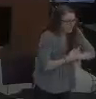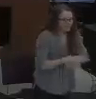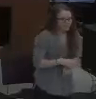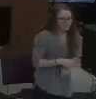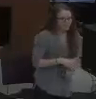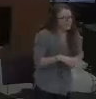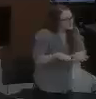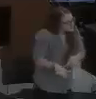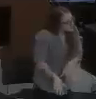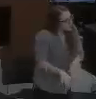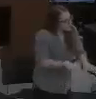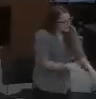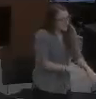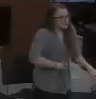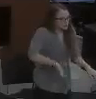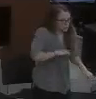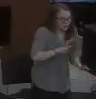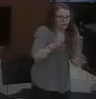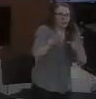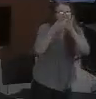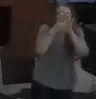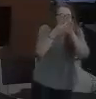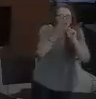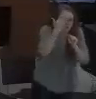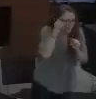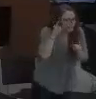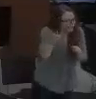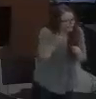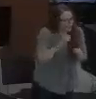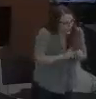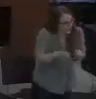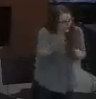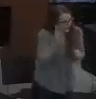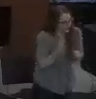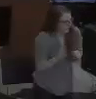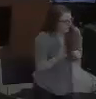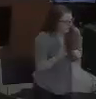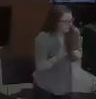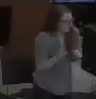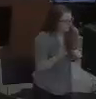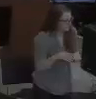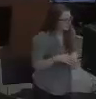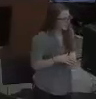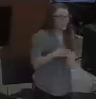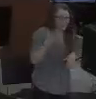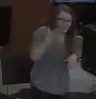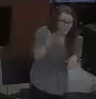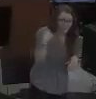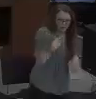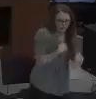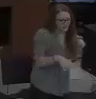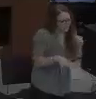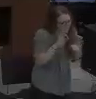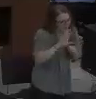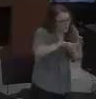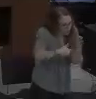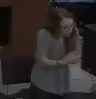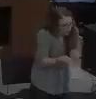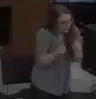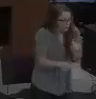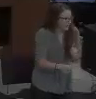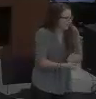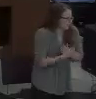us down that we might know that you are our God. And therein find all that we need to love courageously and